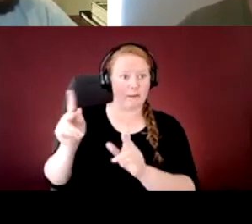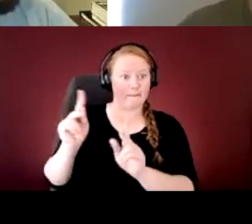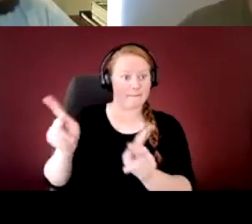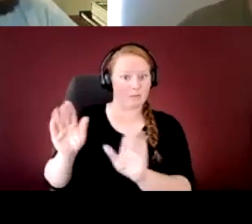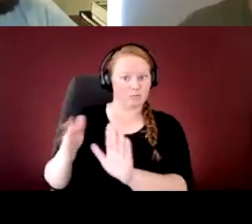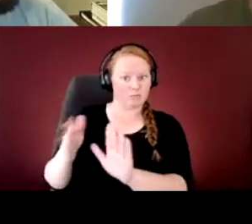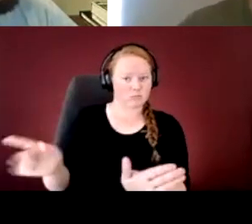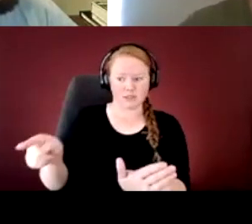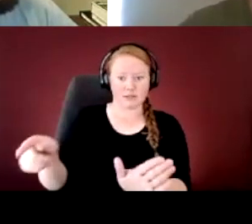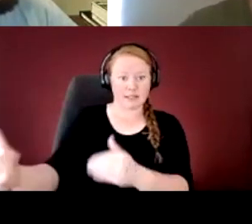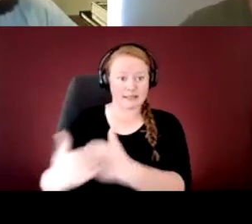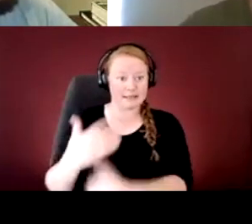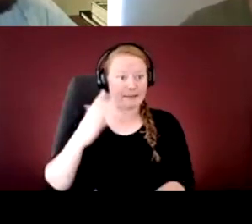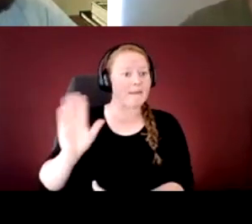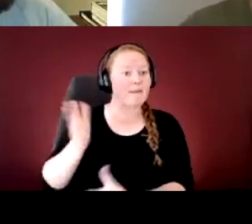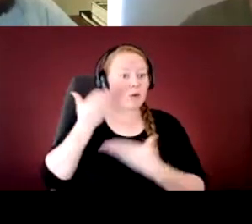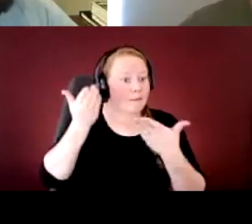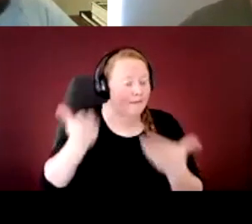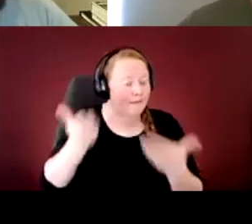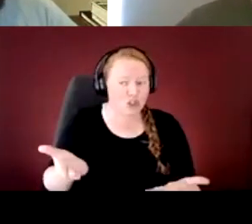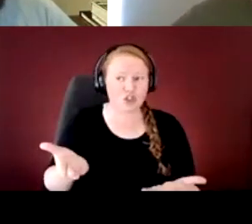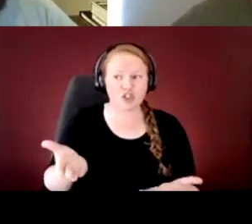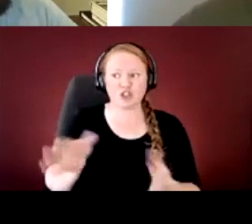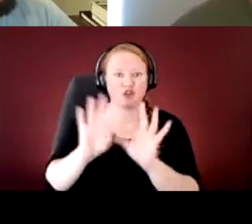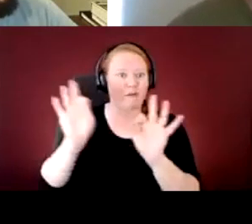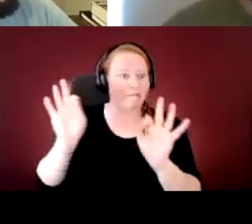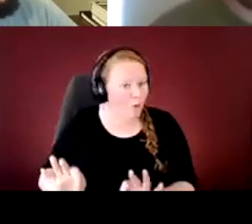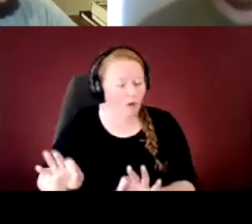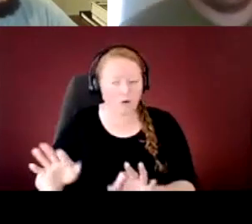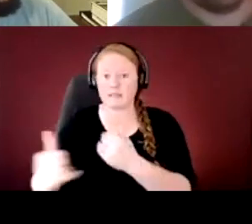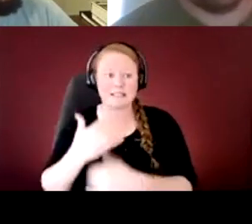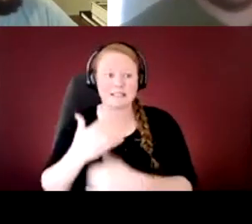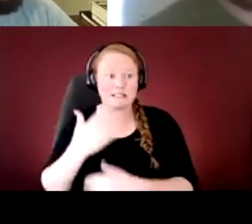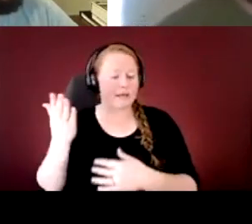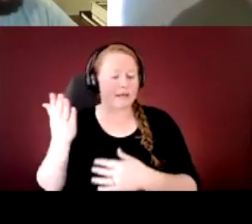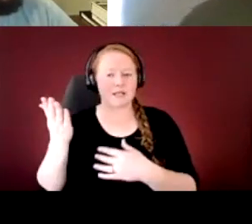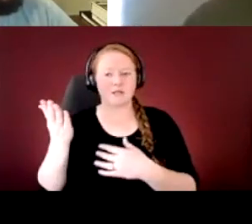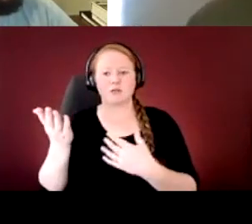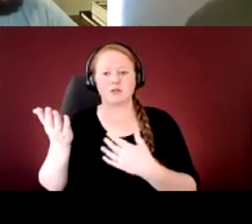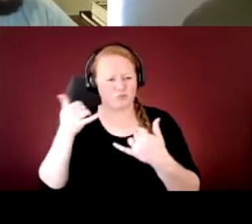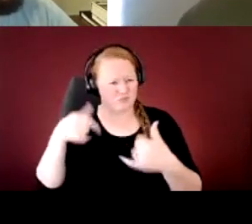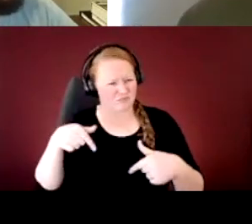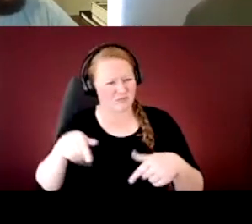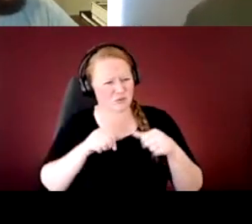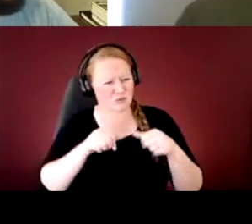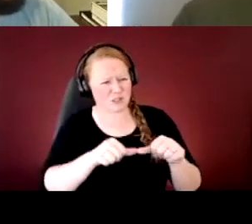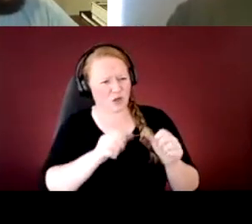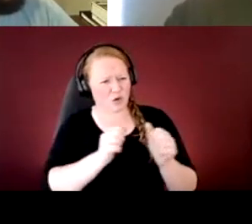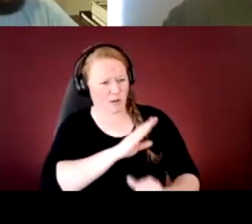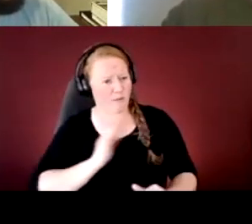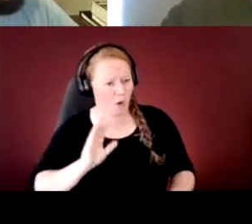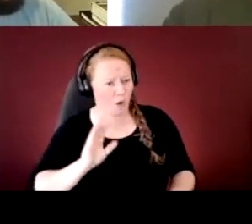the recommendations today, this work continues with the Board of Aldermen. And so it's going to be very important to make